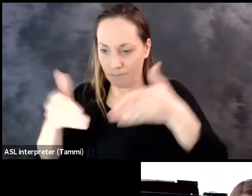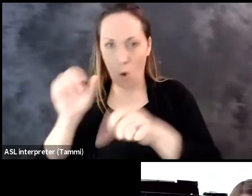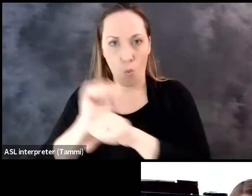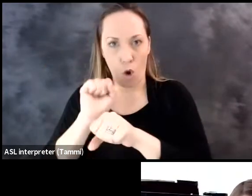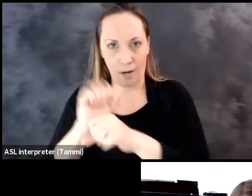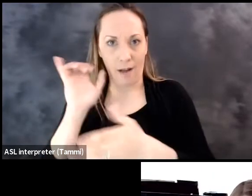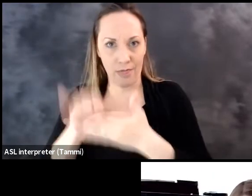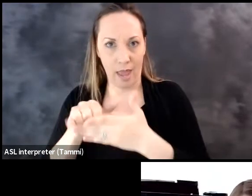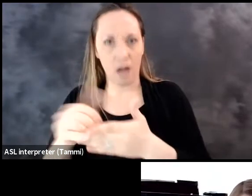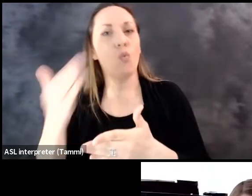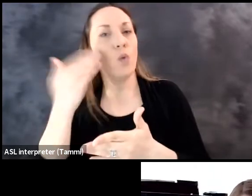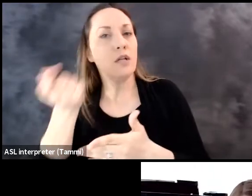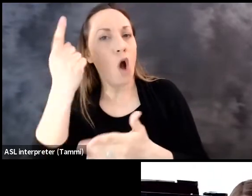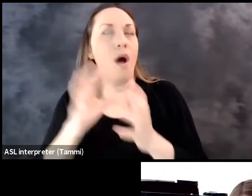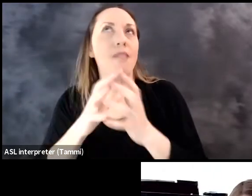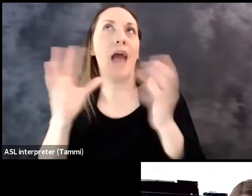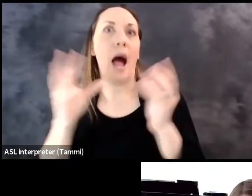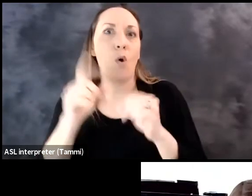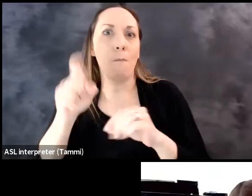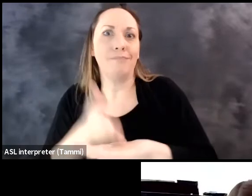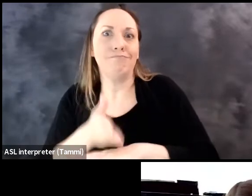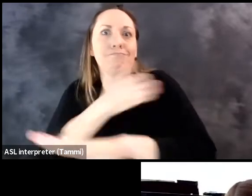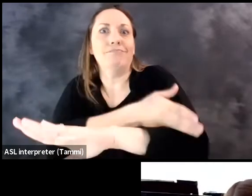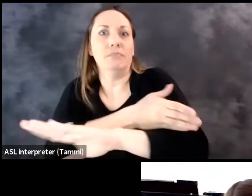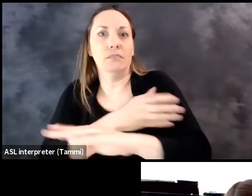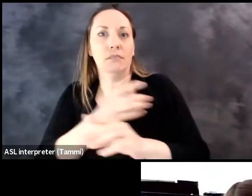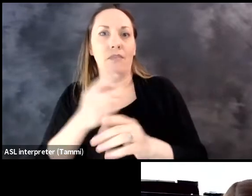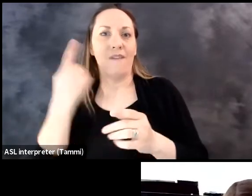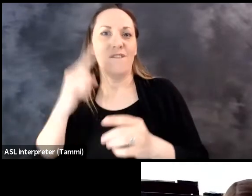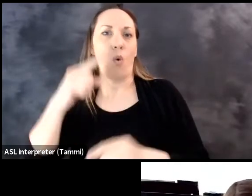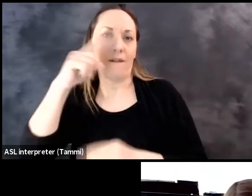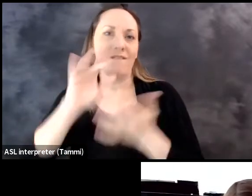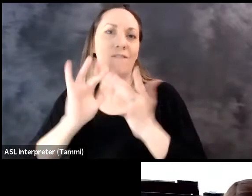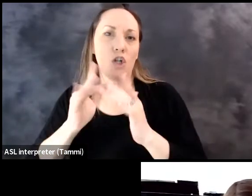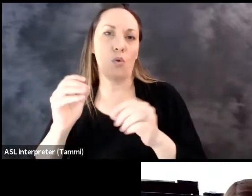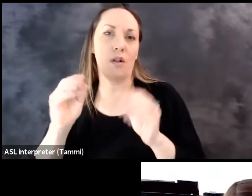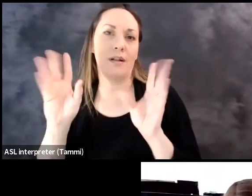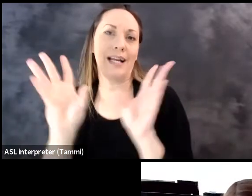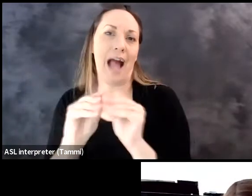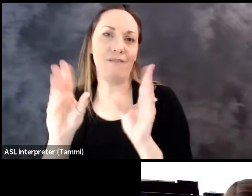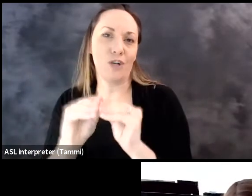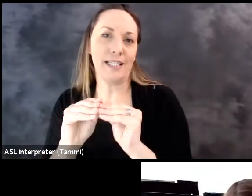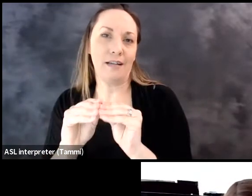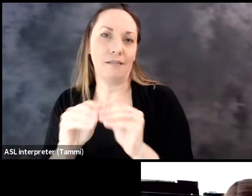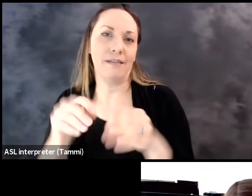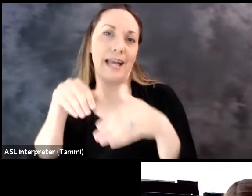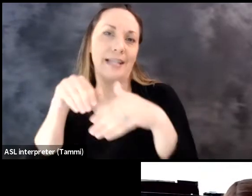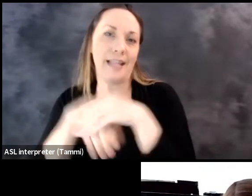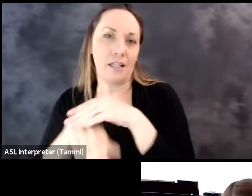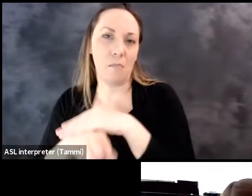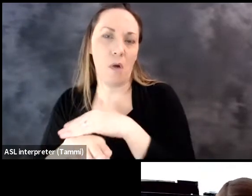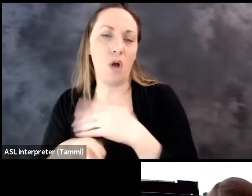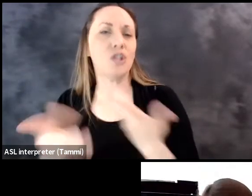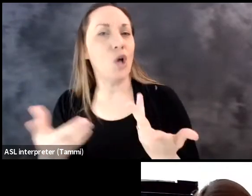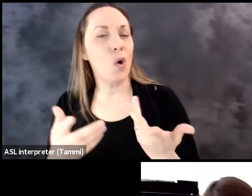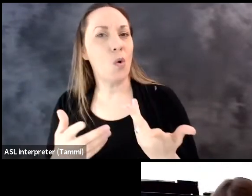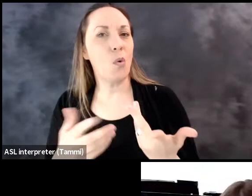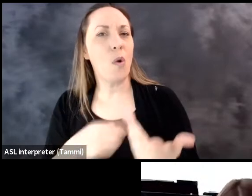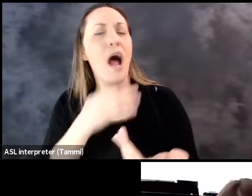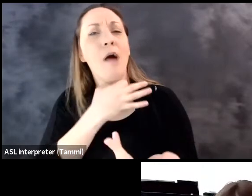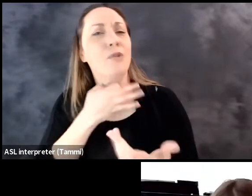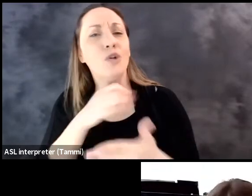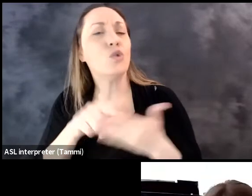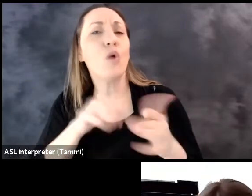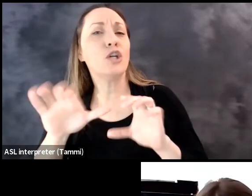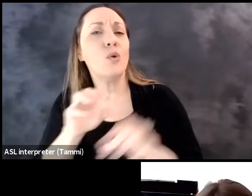that there is a lot more that has to be done to make virtual conferencing accessible. So would love to hear your thoughts, and what you're doing at